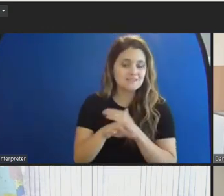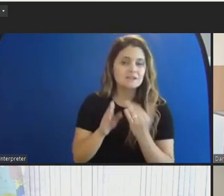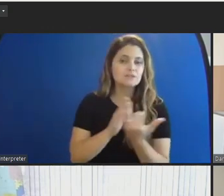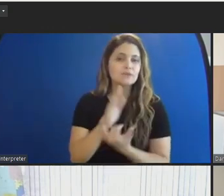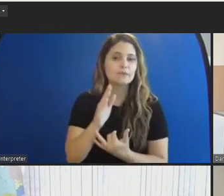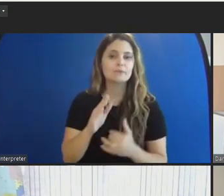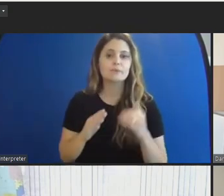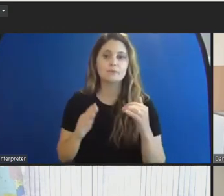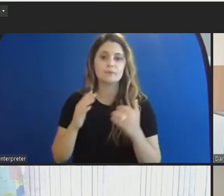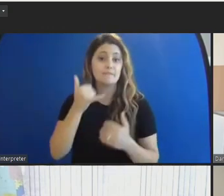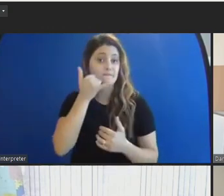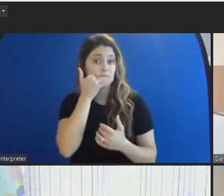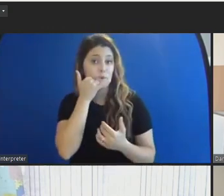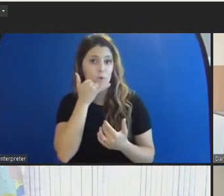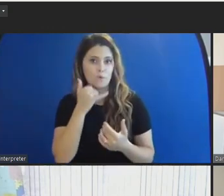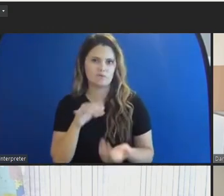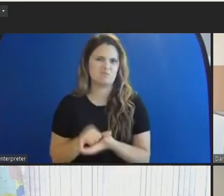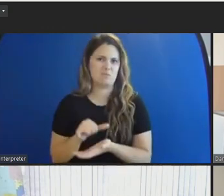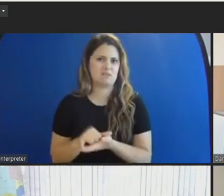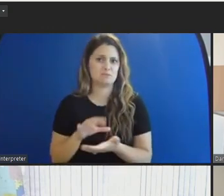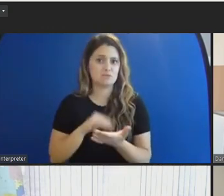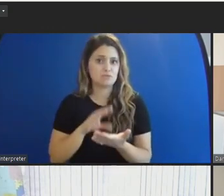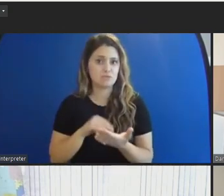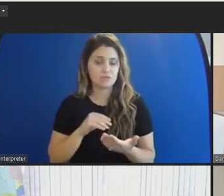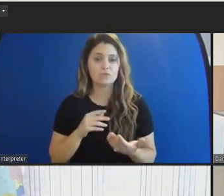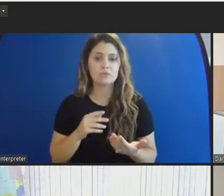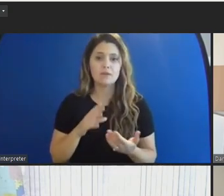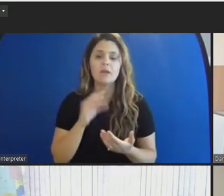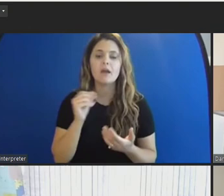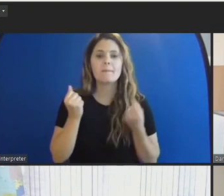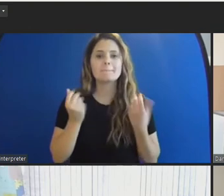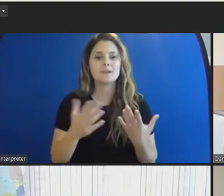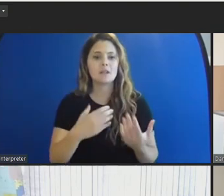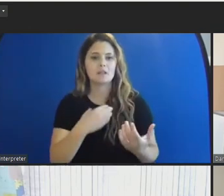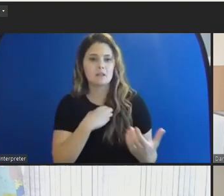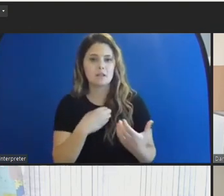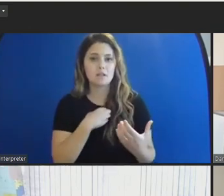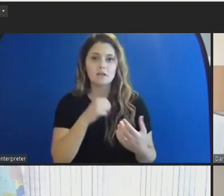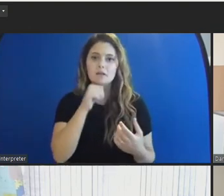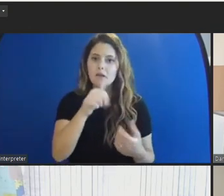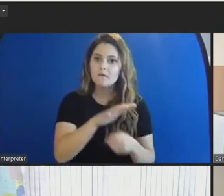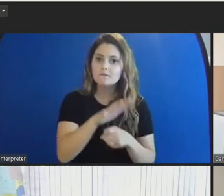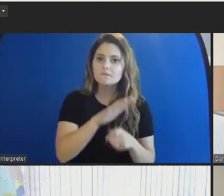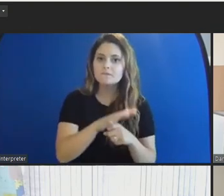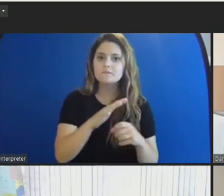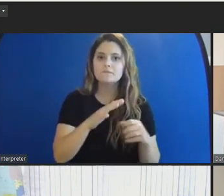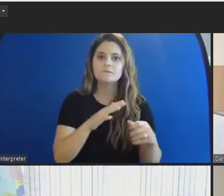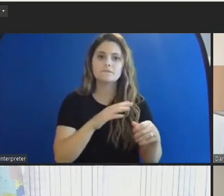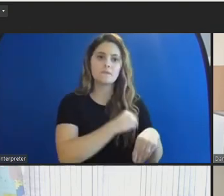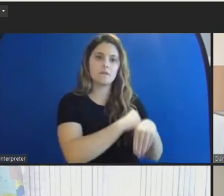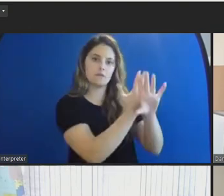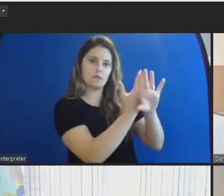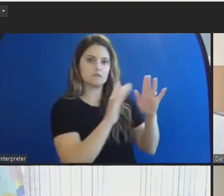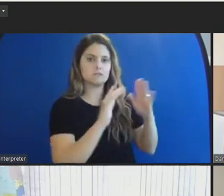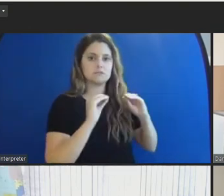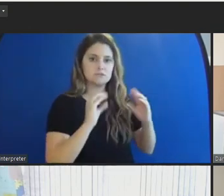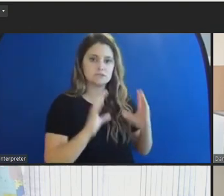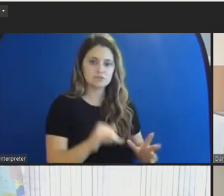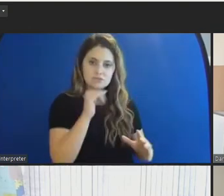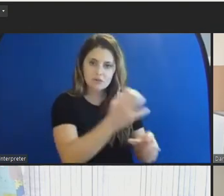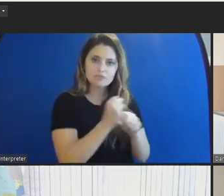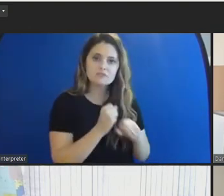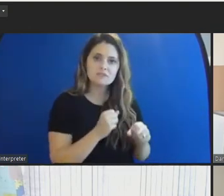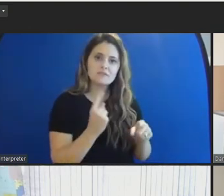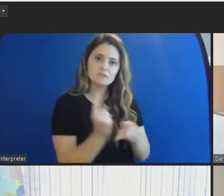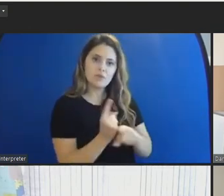a mobile phone, which is impossible to learn. And many are complaining that there are not enough virtual teachers. They've not received proper links